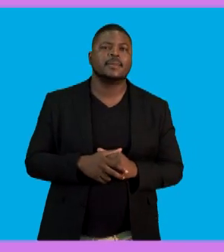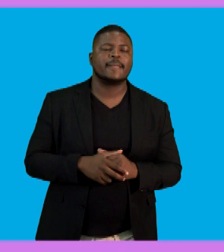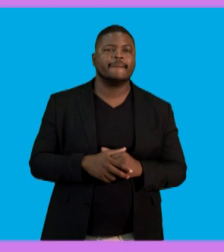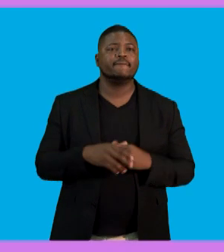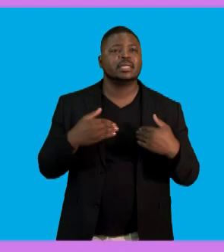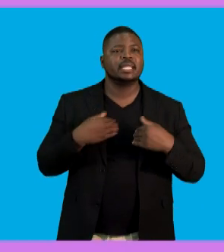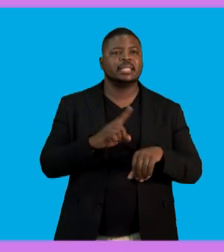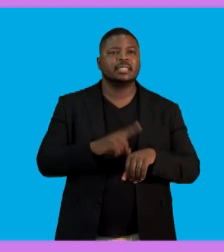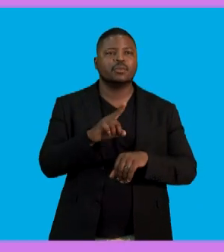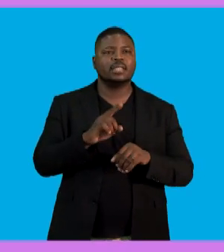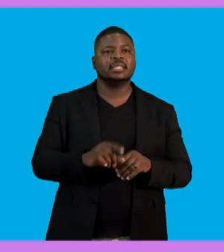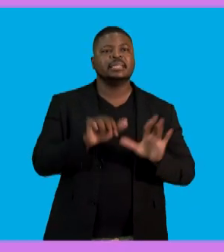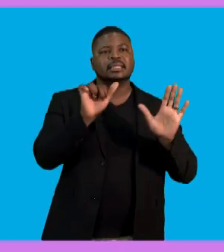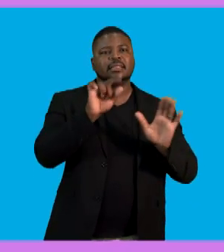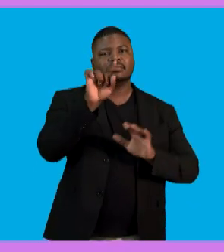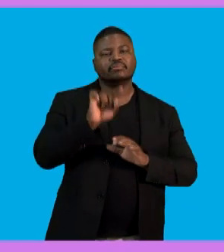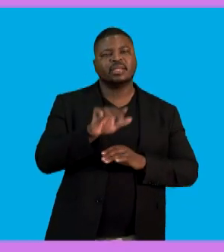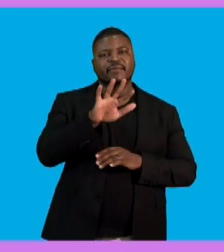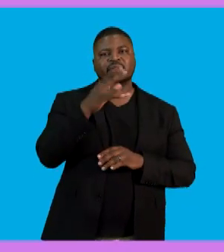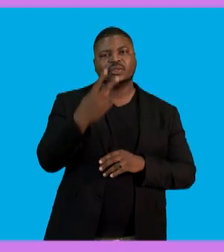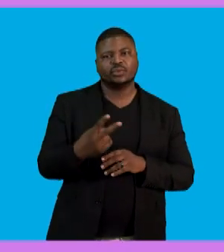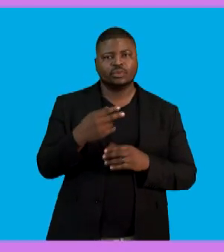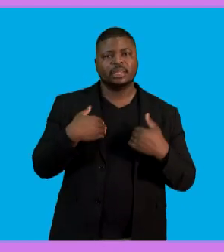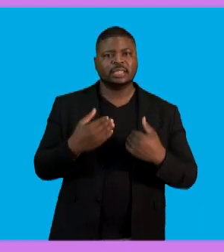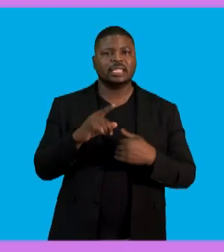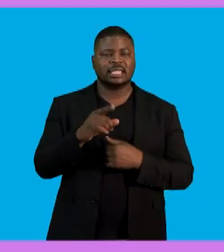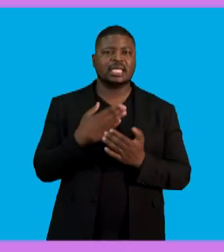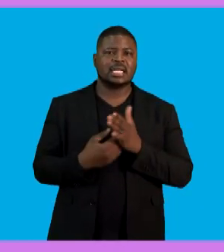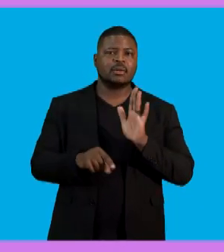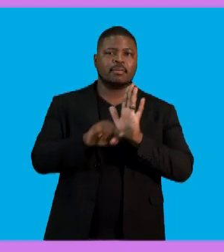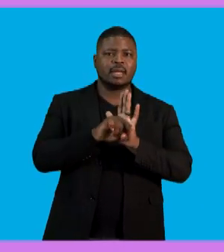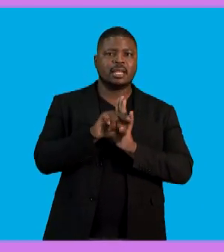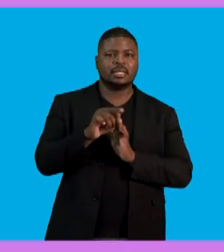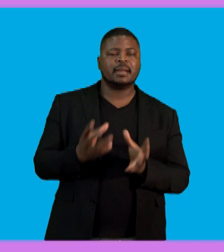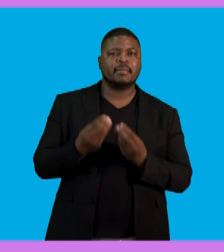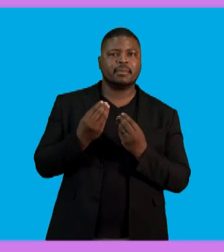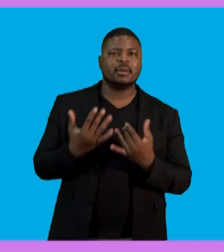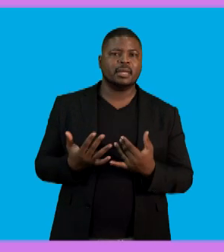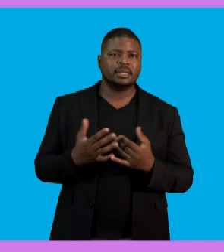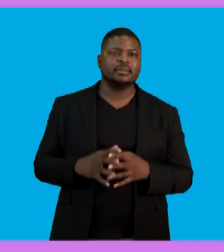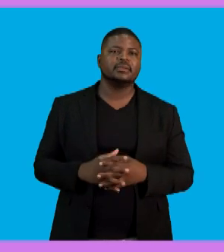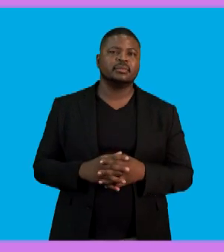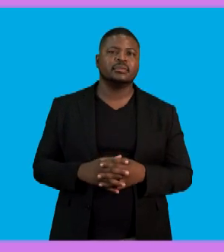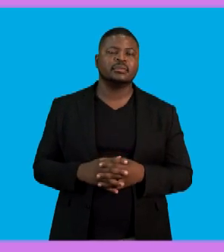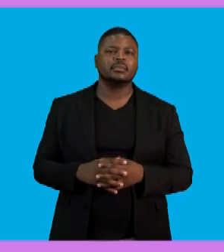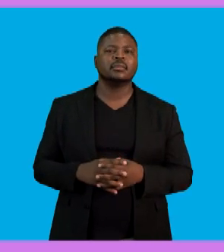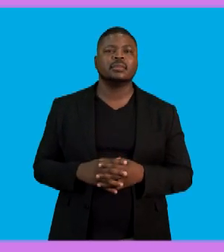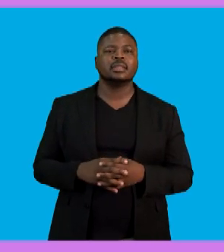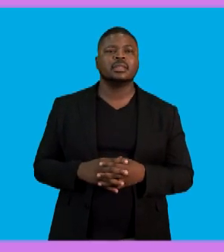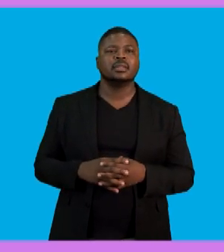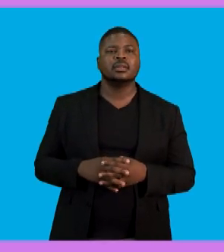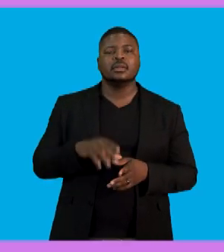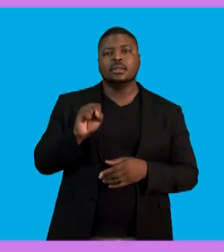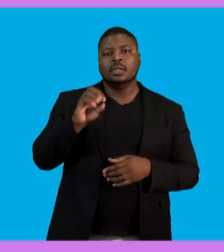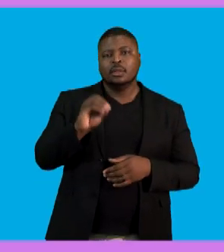it starts at what time? At 6:52. So can we subtract 0 and 52? No, so we have to borrow an hour on this